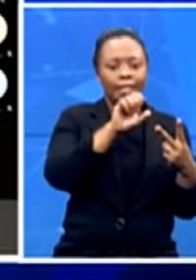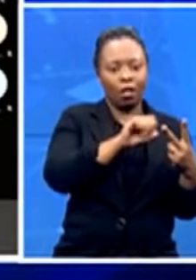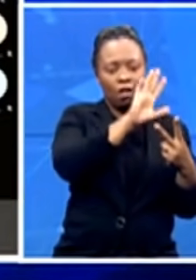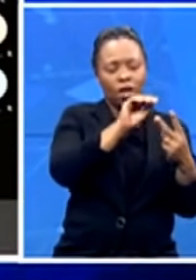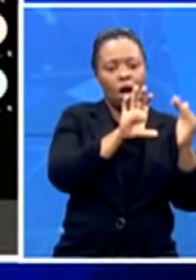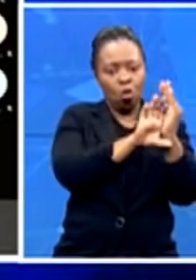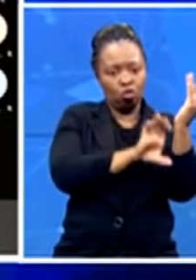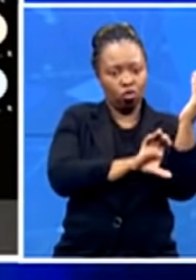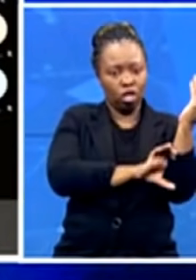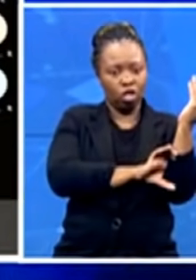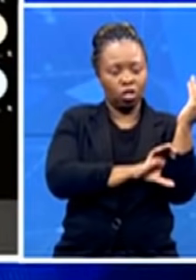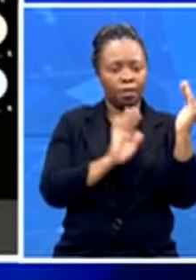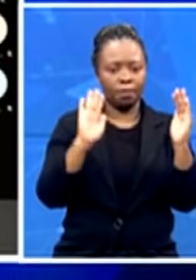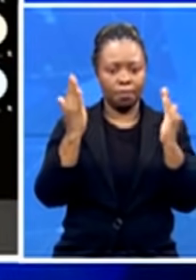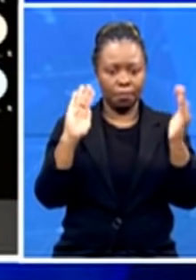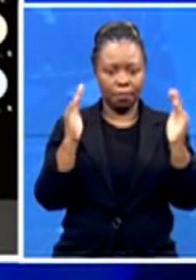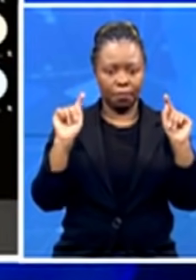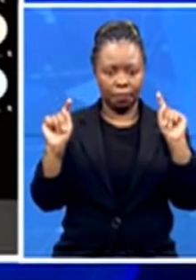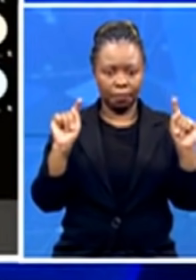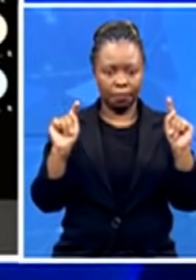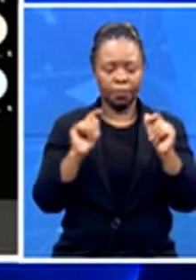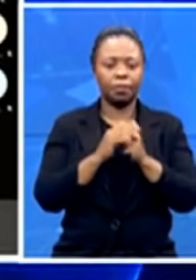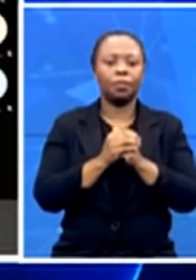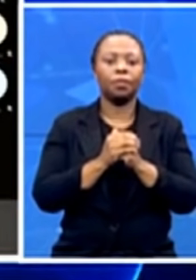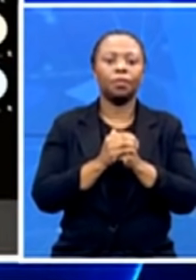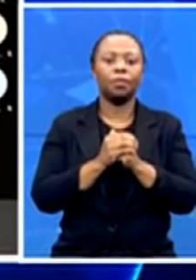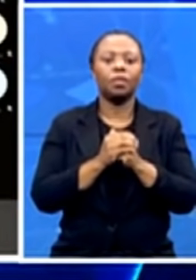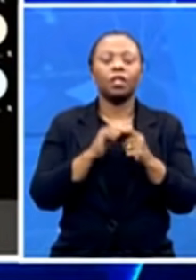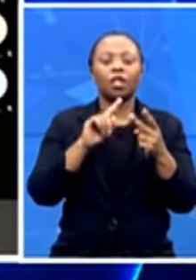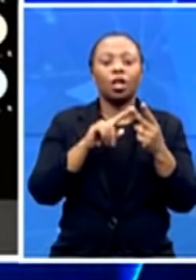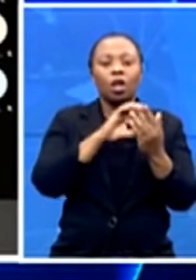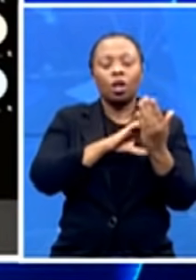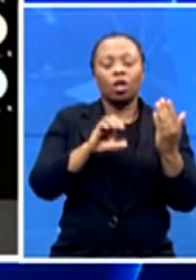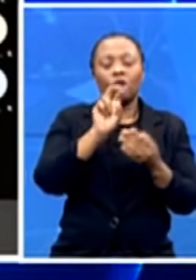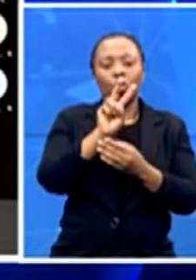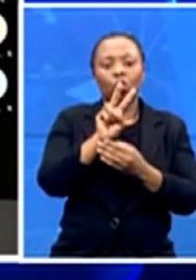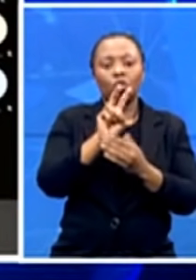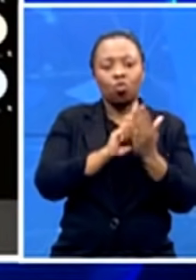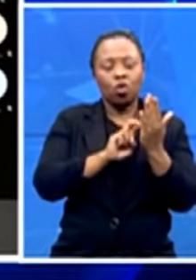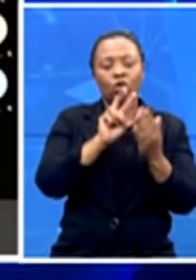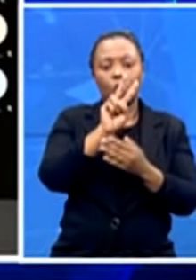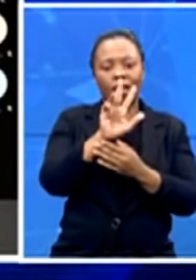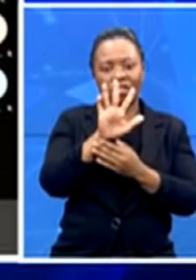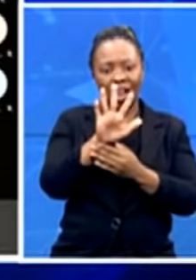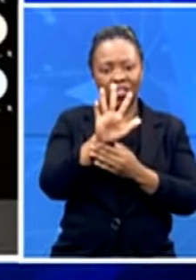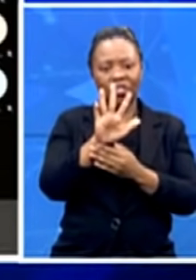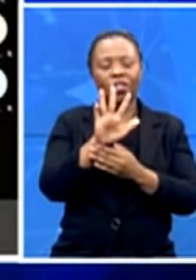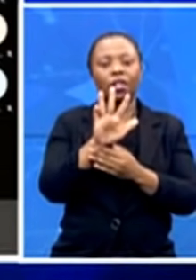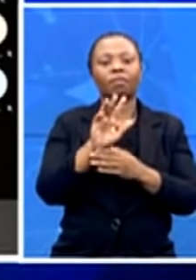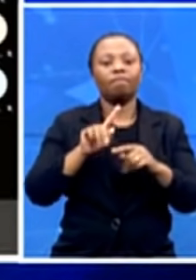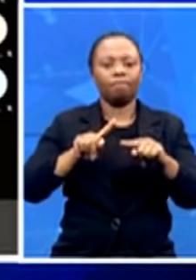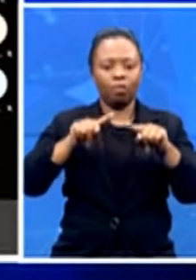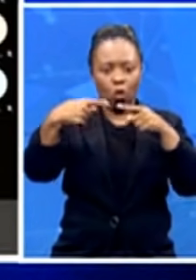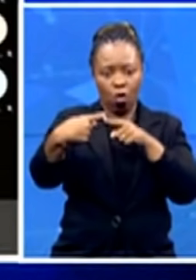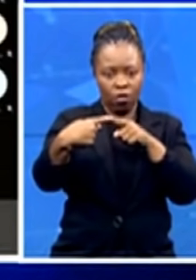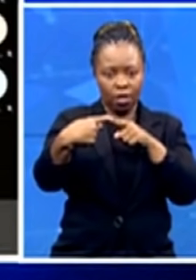the contention that Rule 25.70 is in conflict with the ANC's own constitution. The